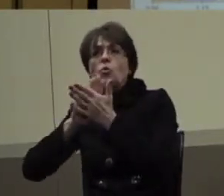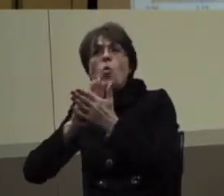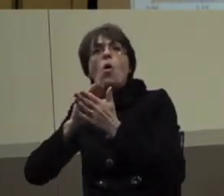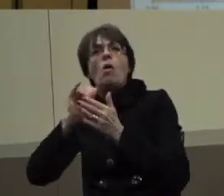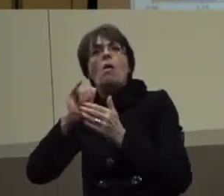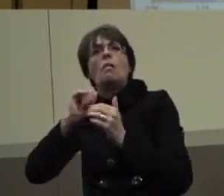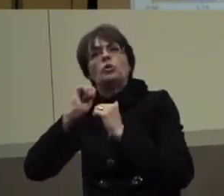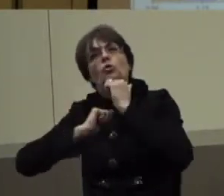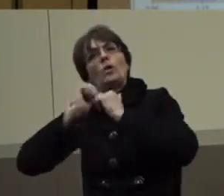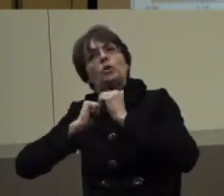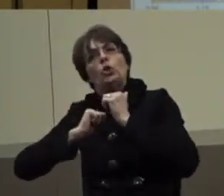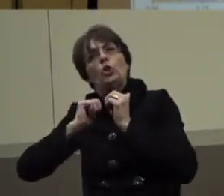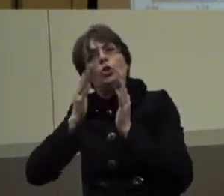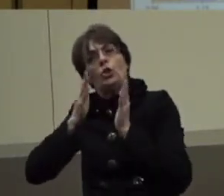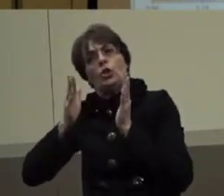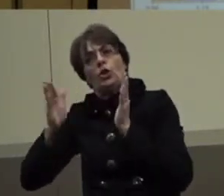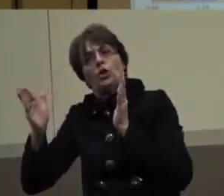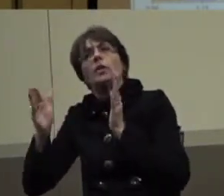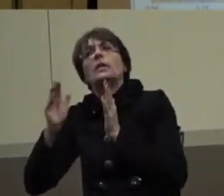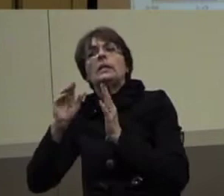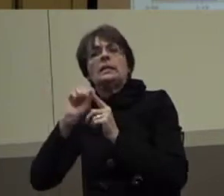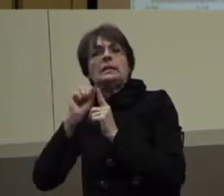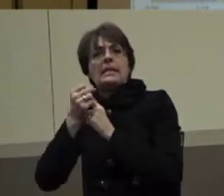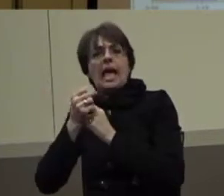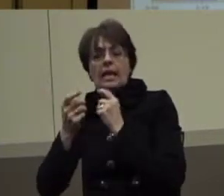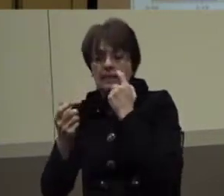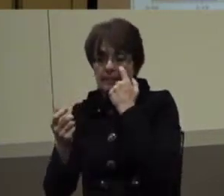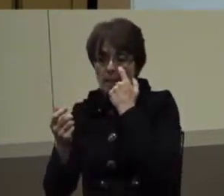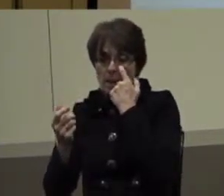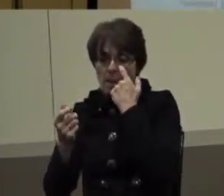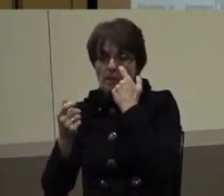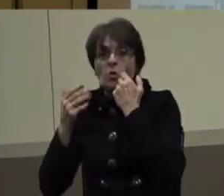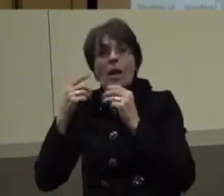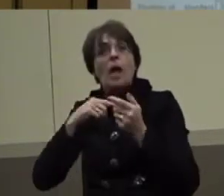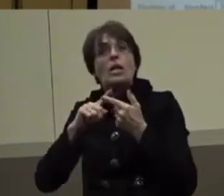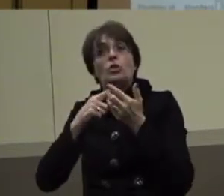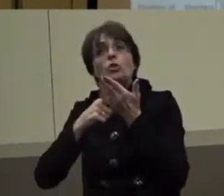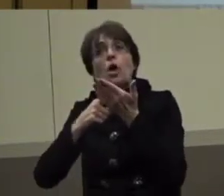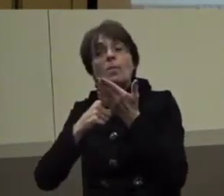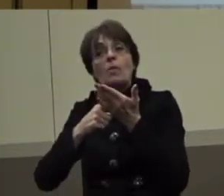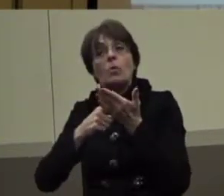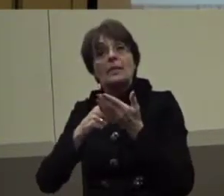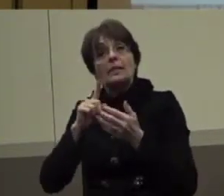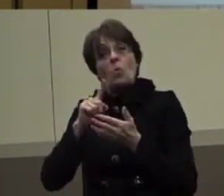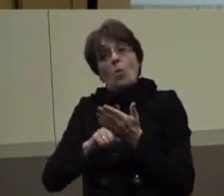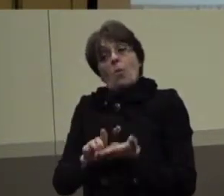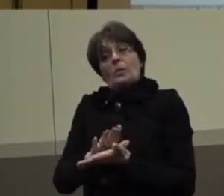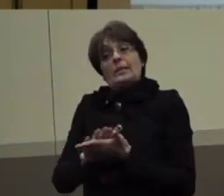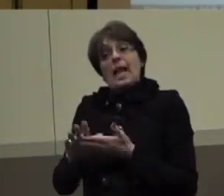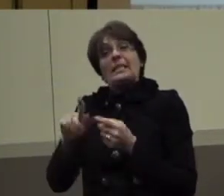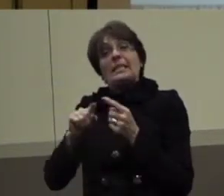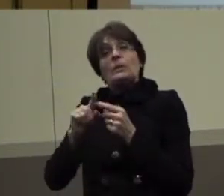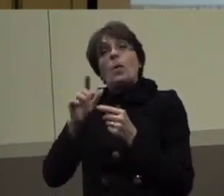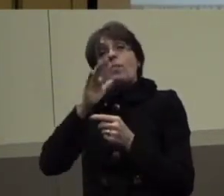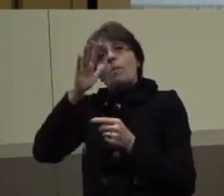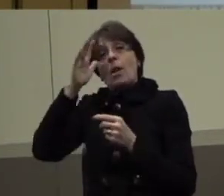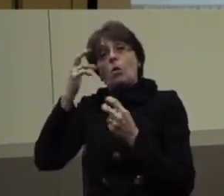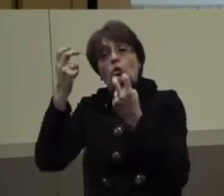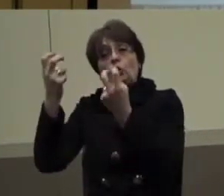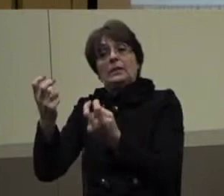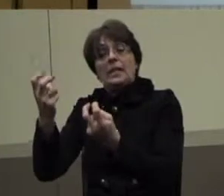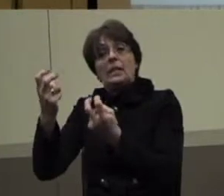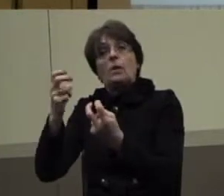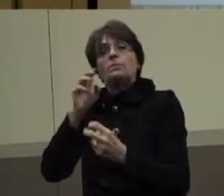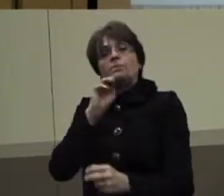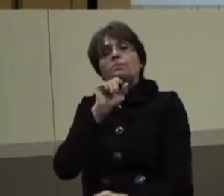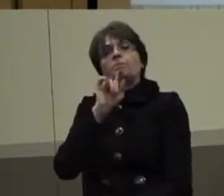setting. So it let us be able to talk about those things. What is nice is when the parents are sitting there, and Maddie's mom